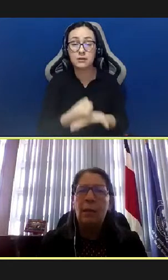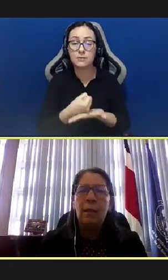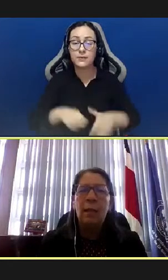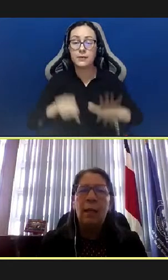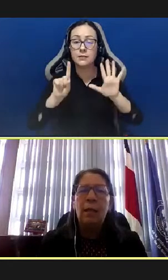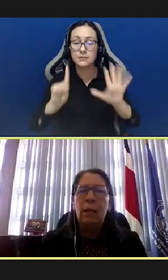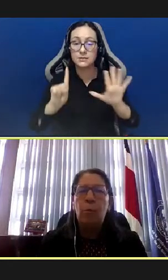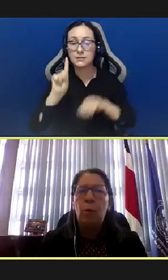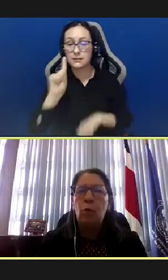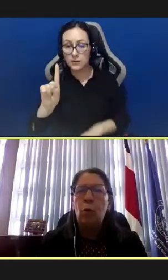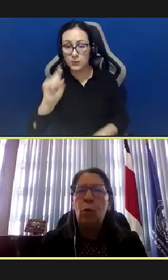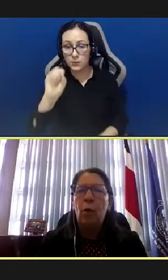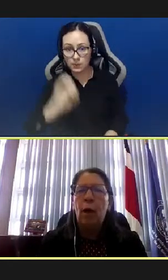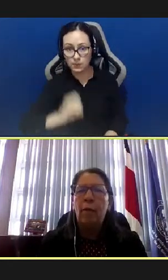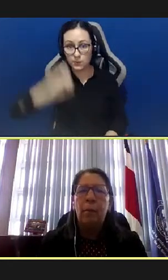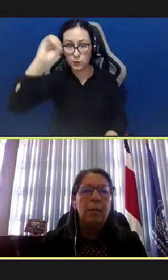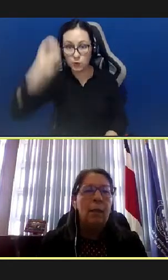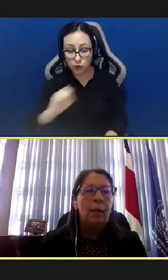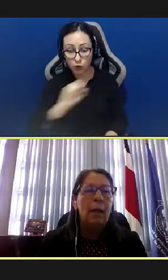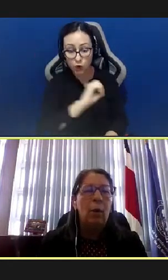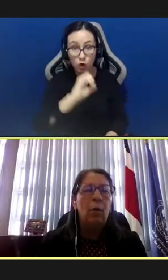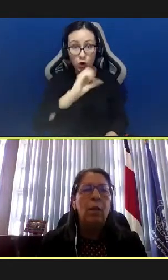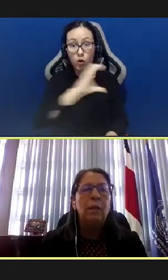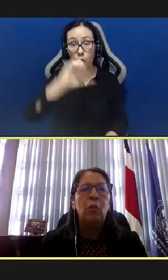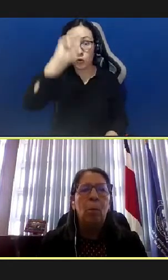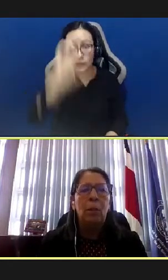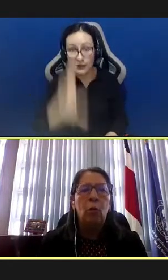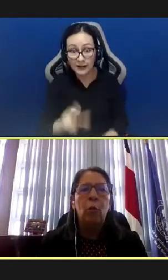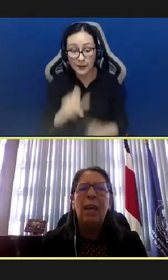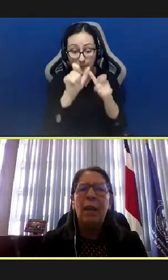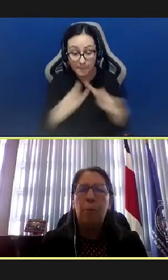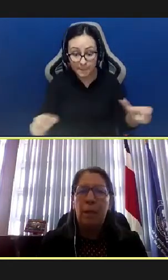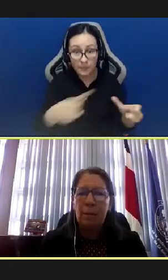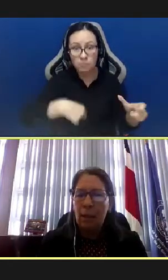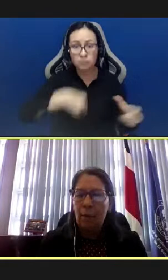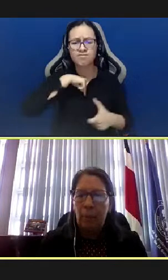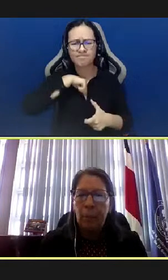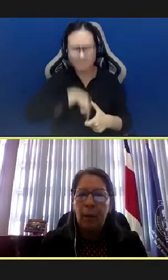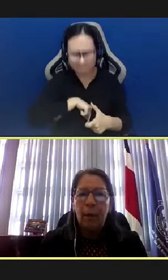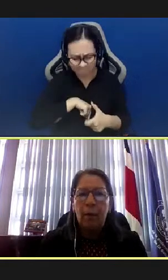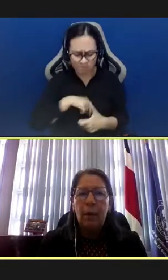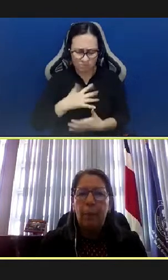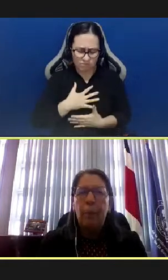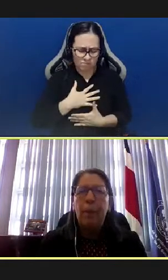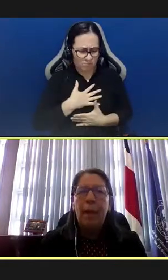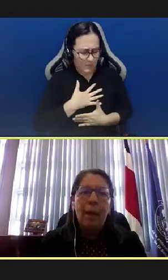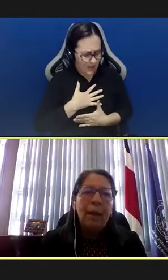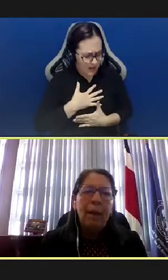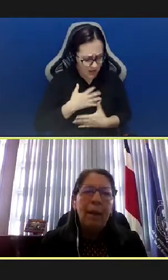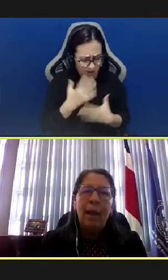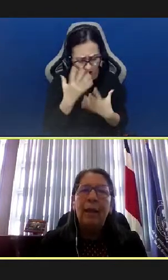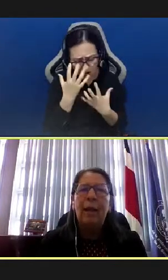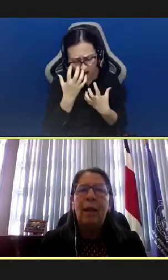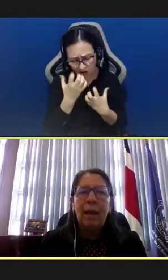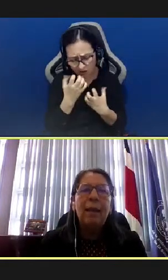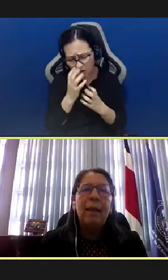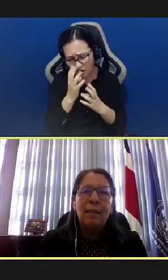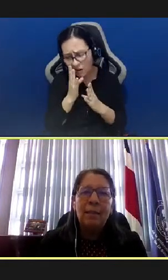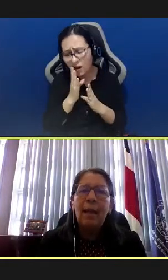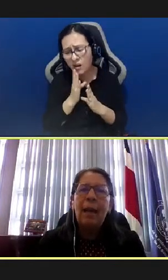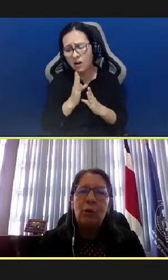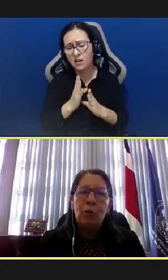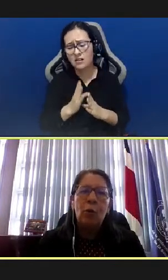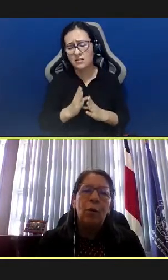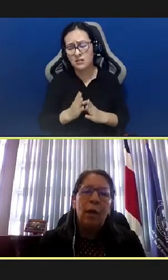61% of the population of Costa Rica reported in October of last year that they were